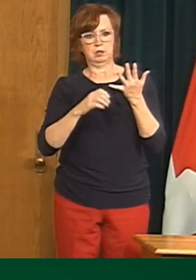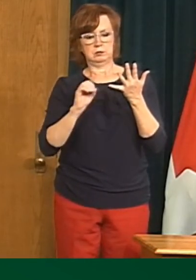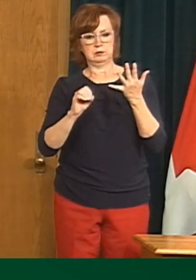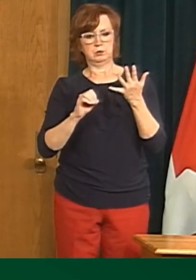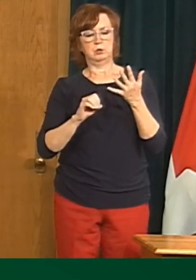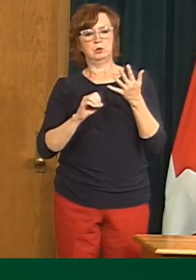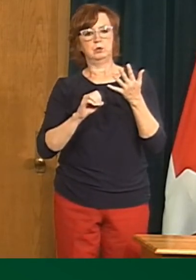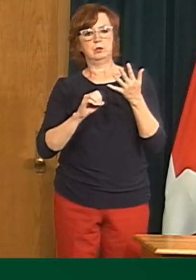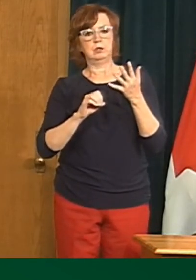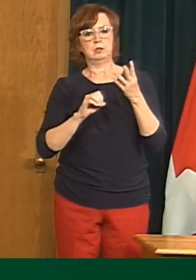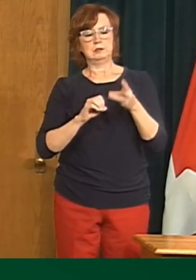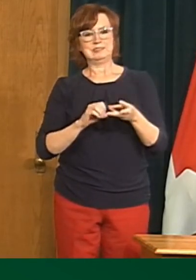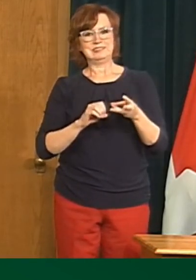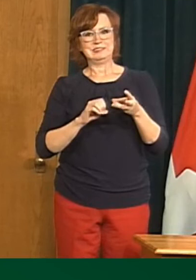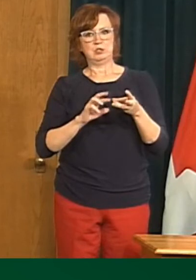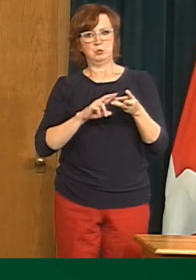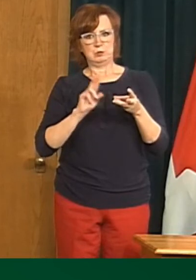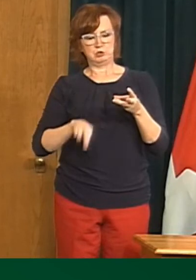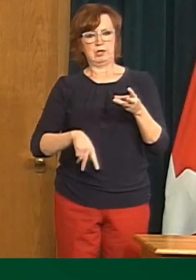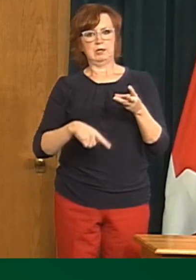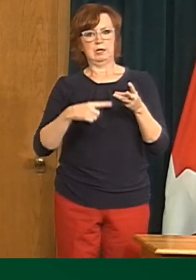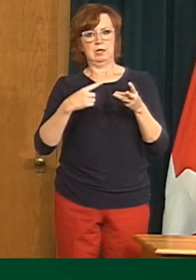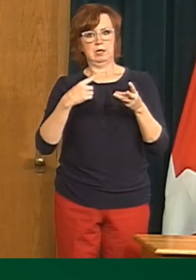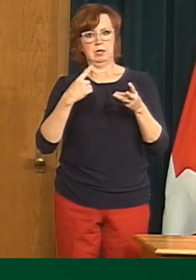8. We don't